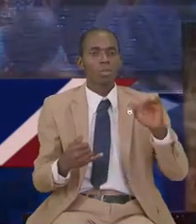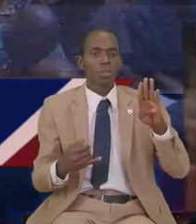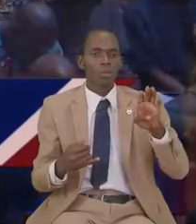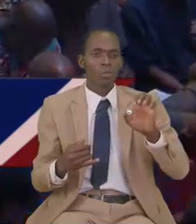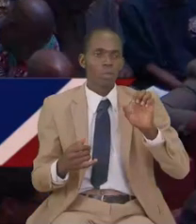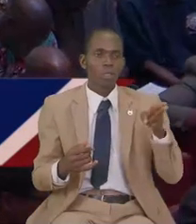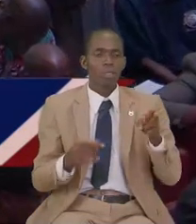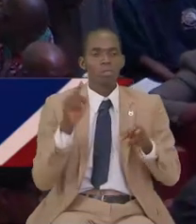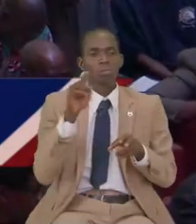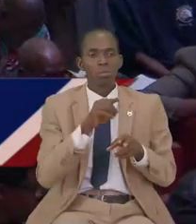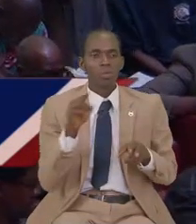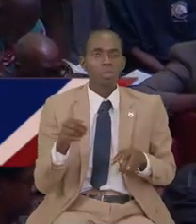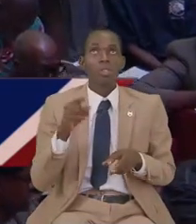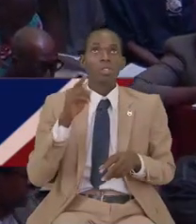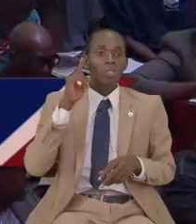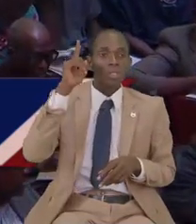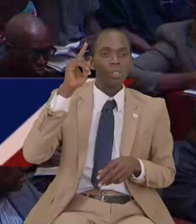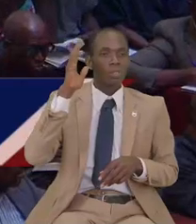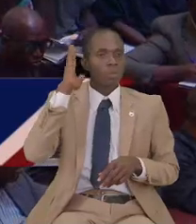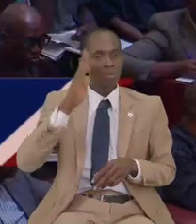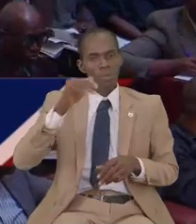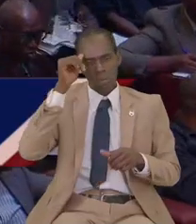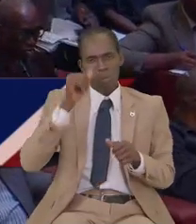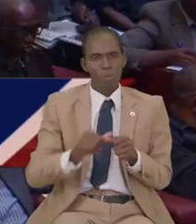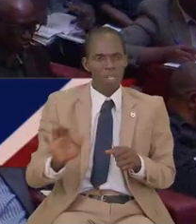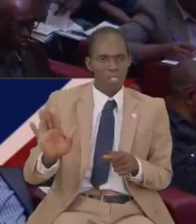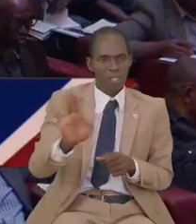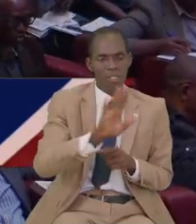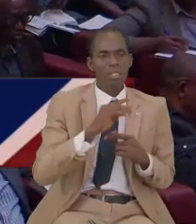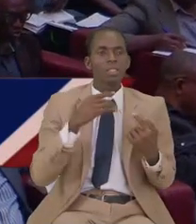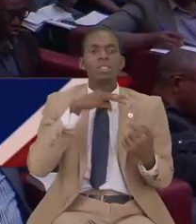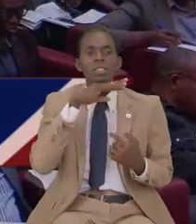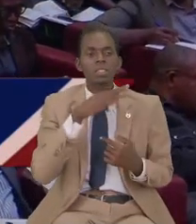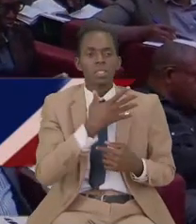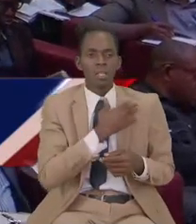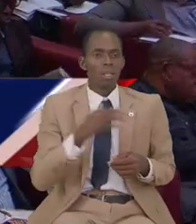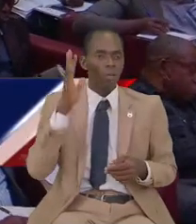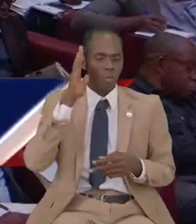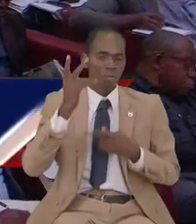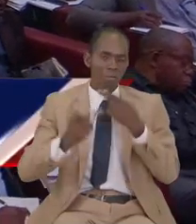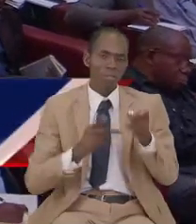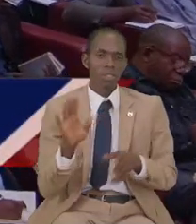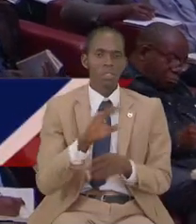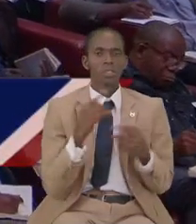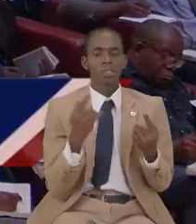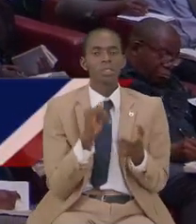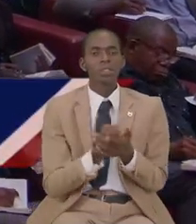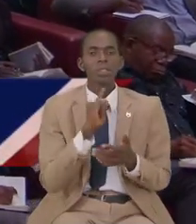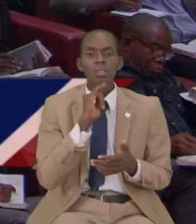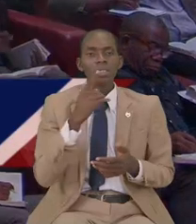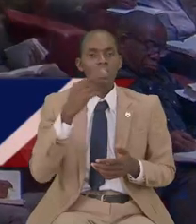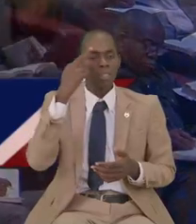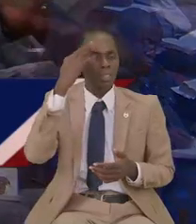he will remember their iniquity. He will visit their sin. That is the reason why